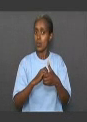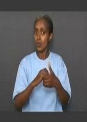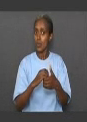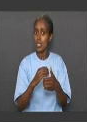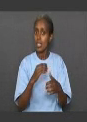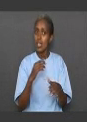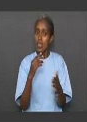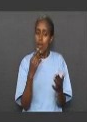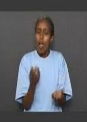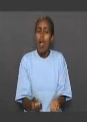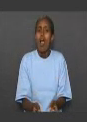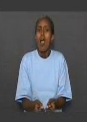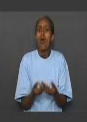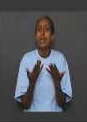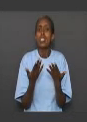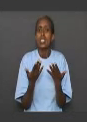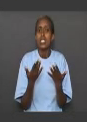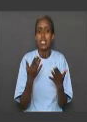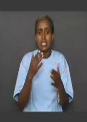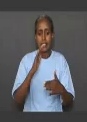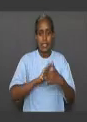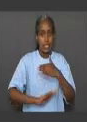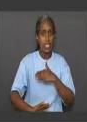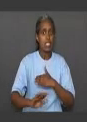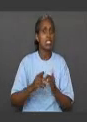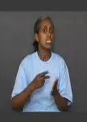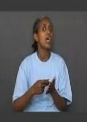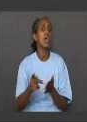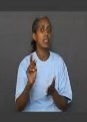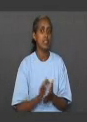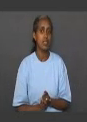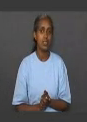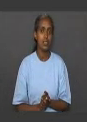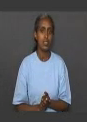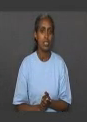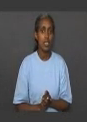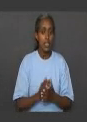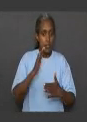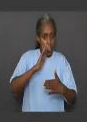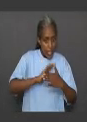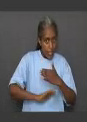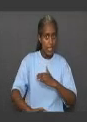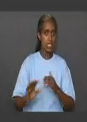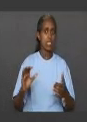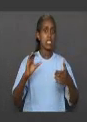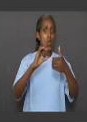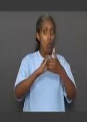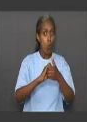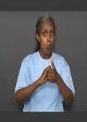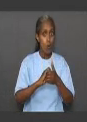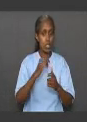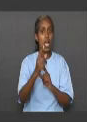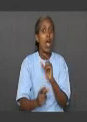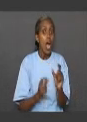affect how much interest is earned. If interest is compounded